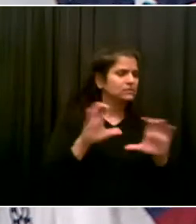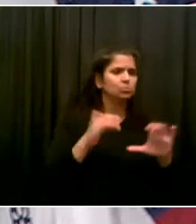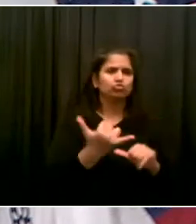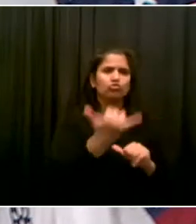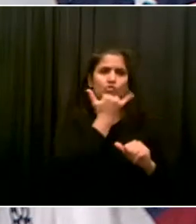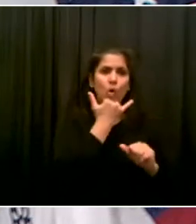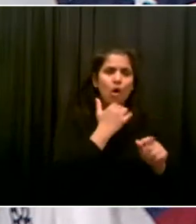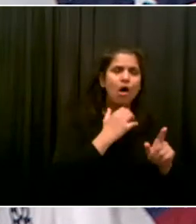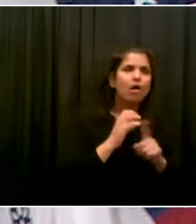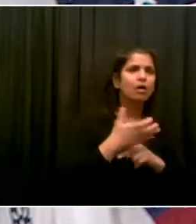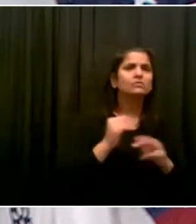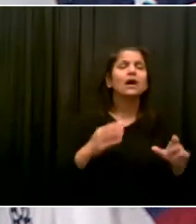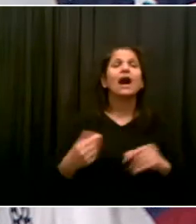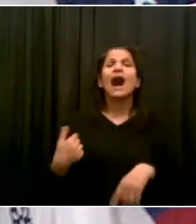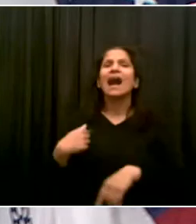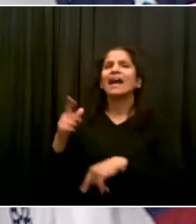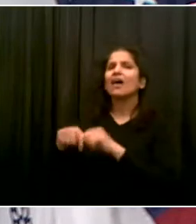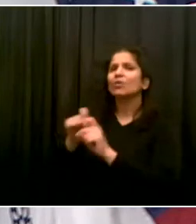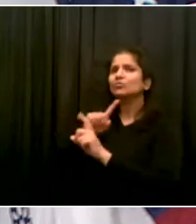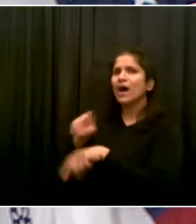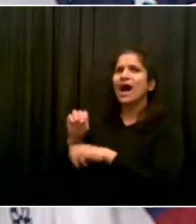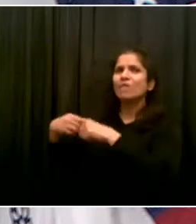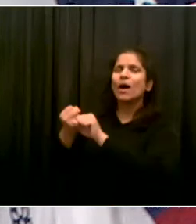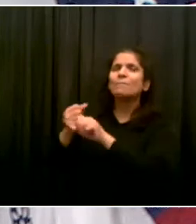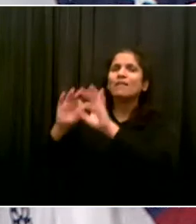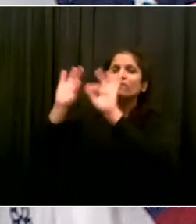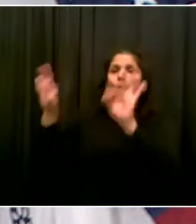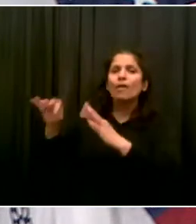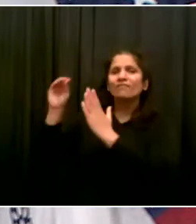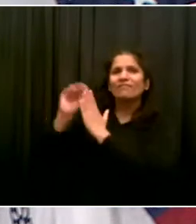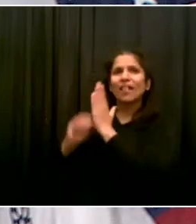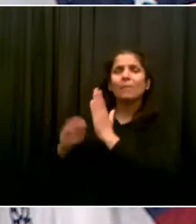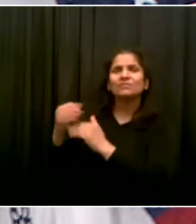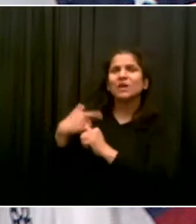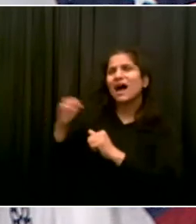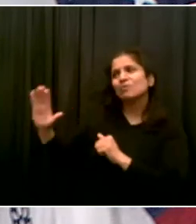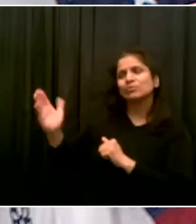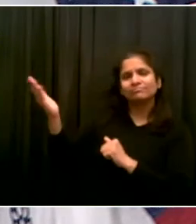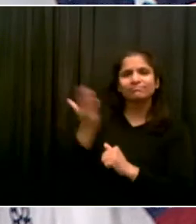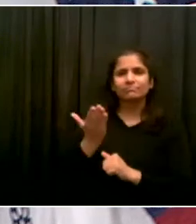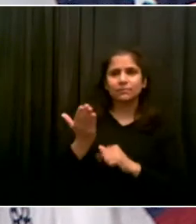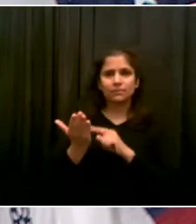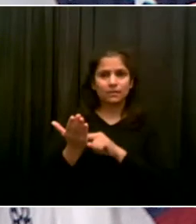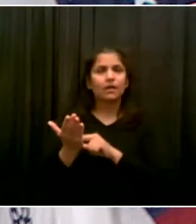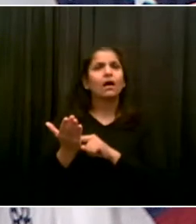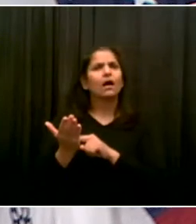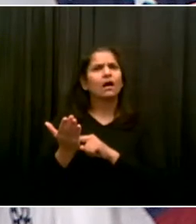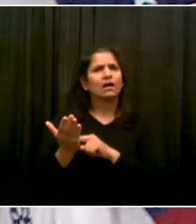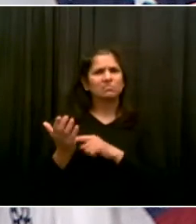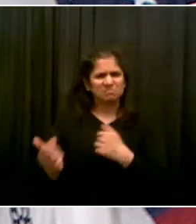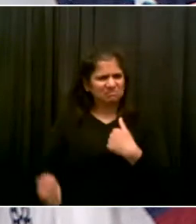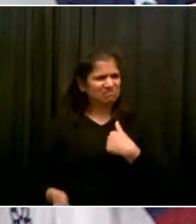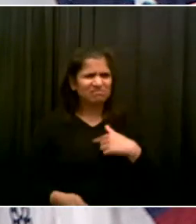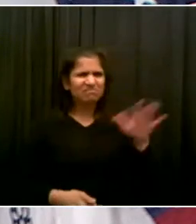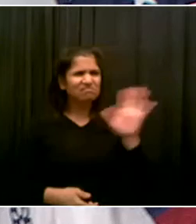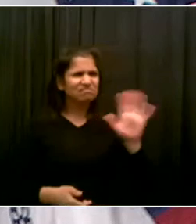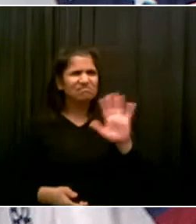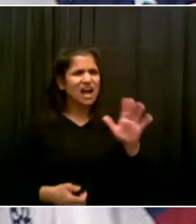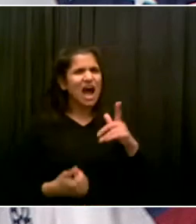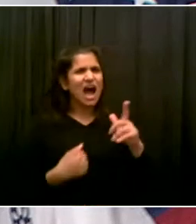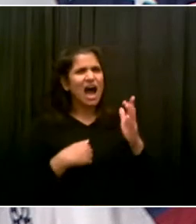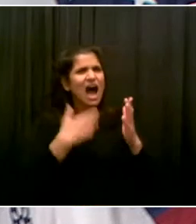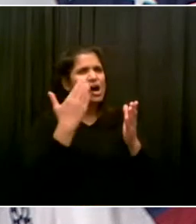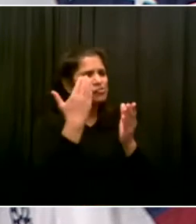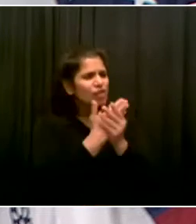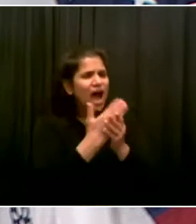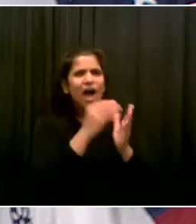information. Now, and I'm not referring to disciplinary records. It's me just saying, what discipline,